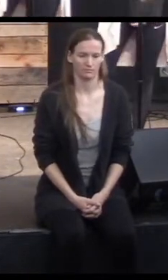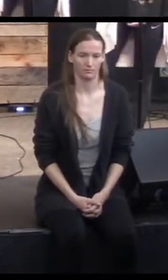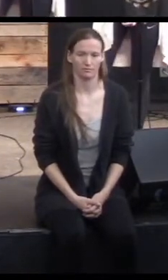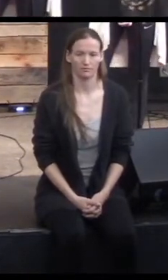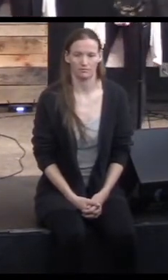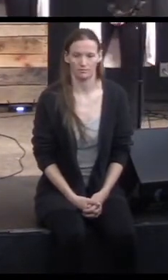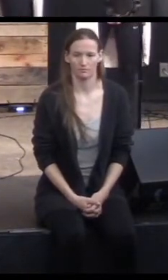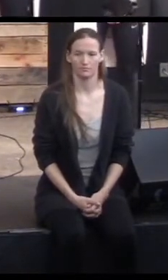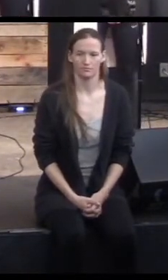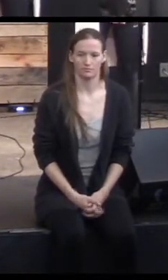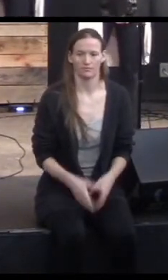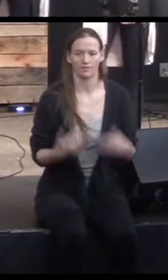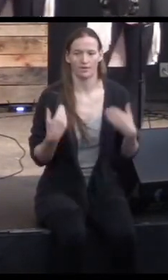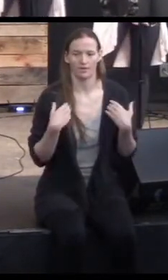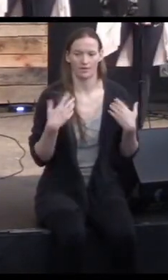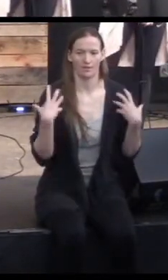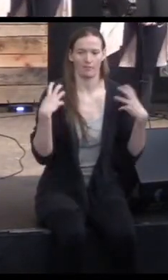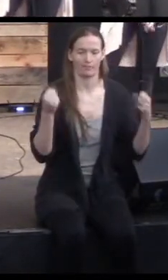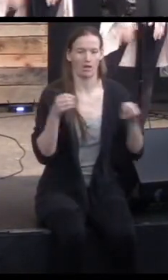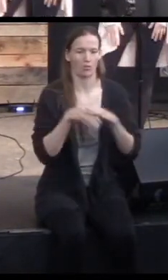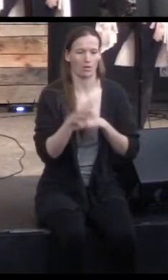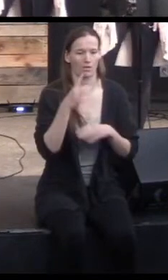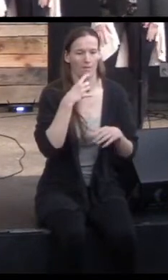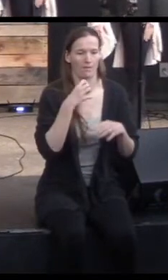All right. We're gonna sing Power in the Blood.